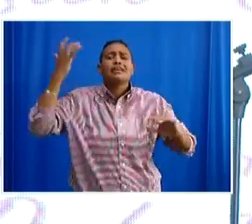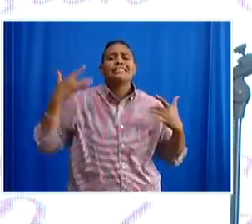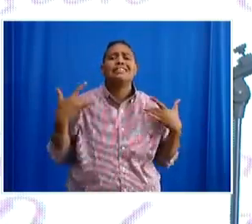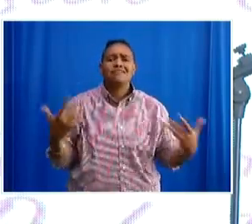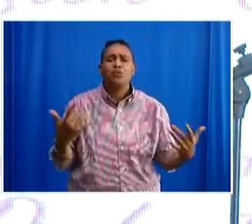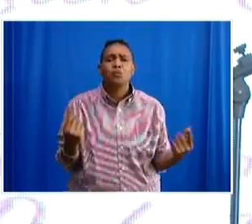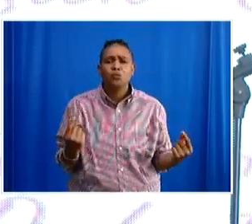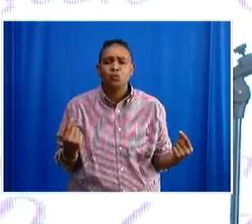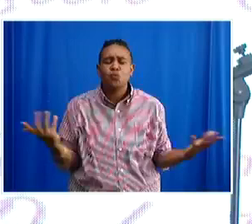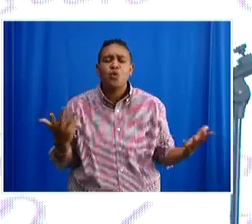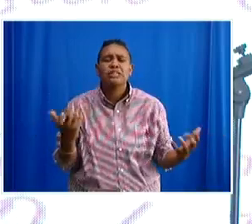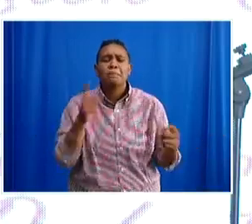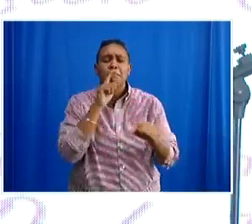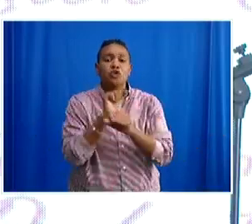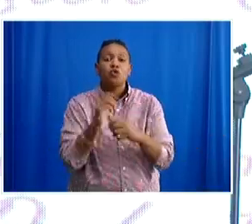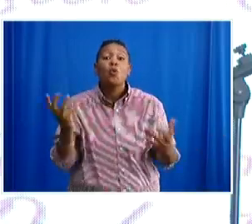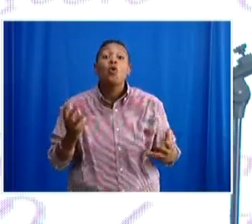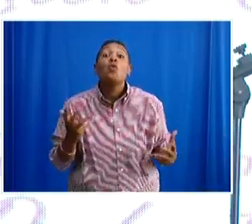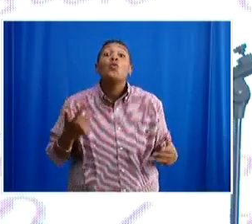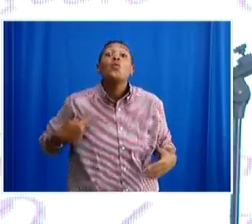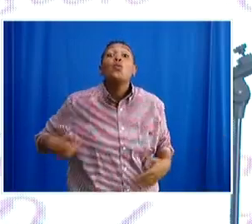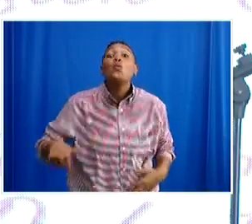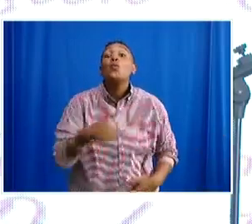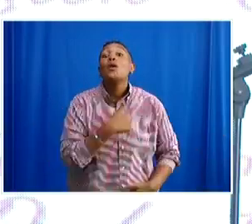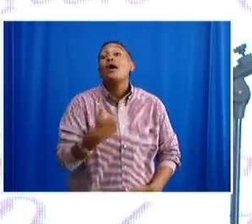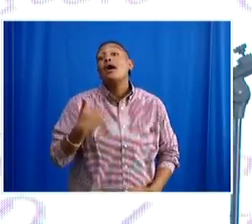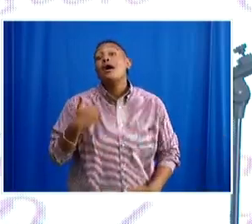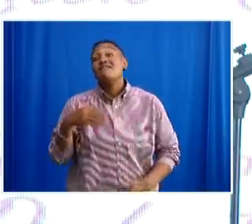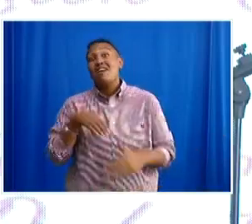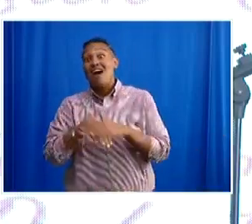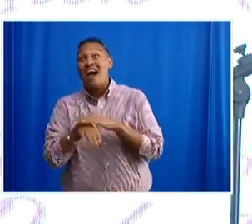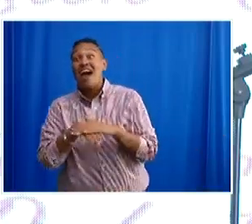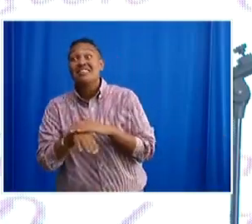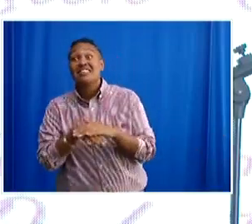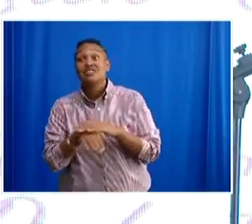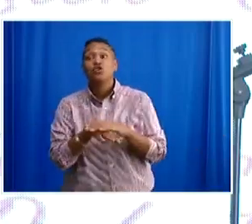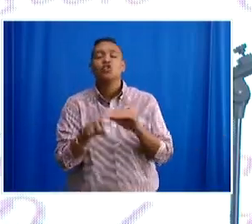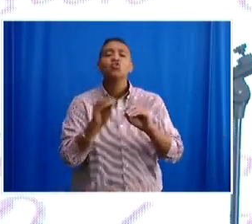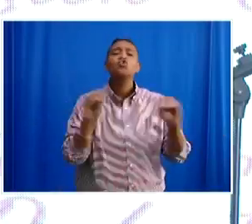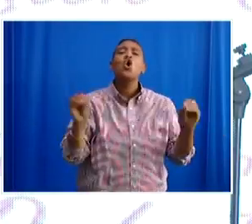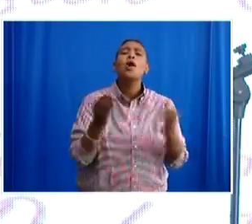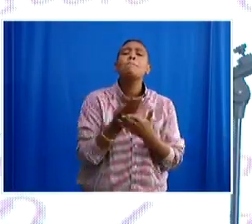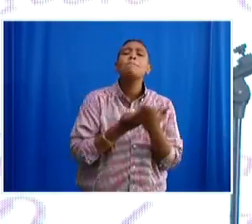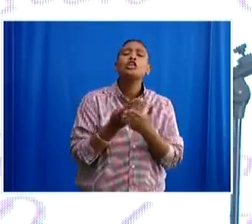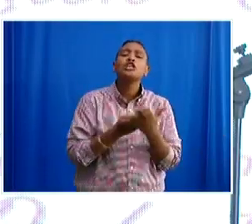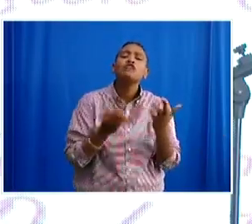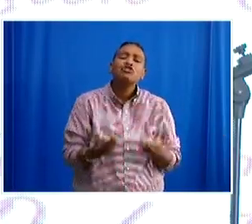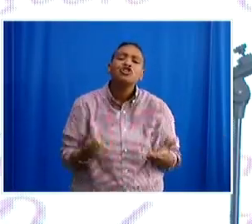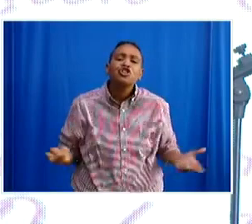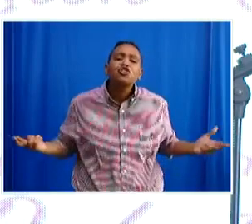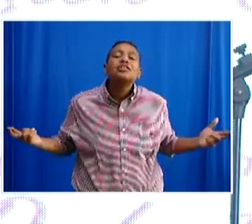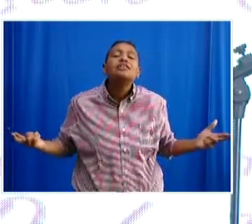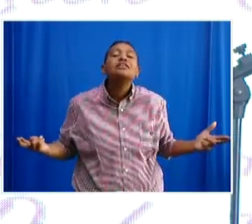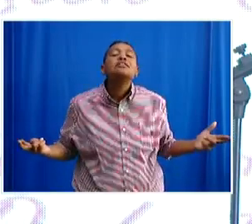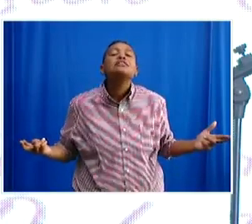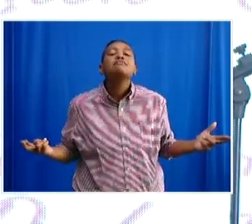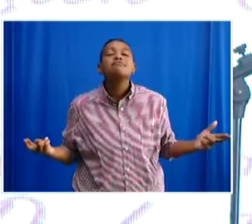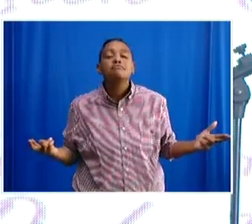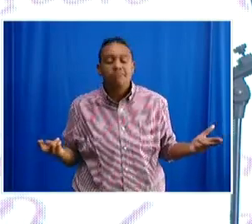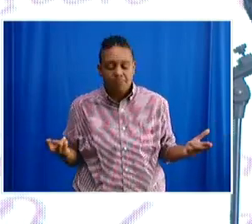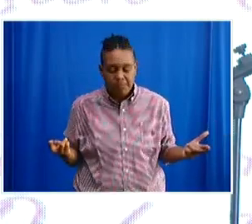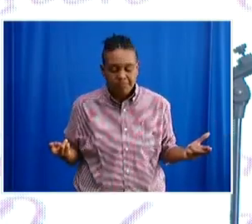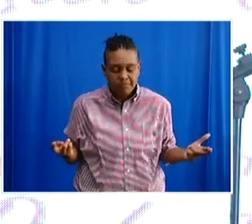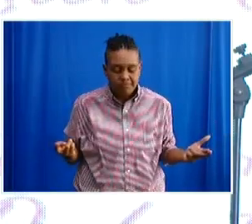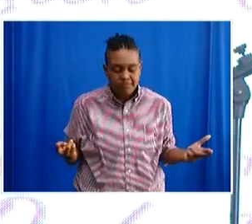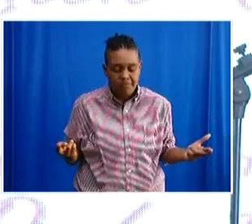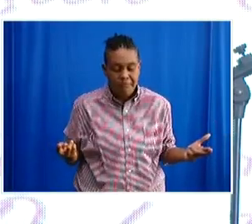do is we want to ensure that we have access to non-budgetary resources that can be